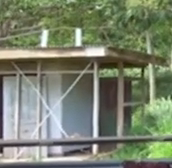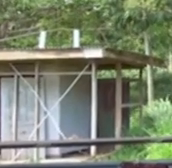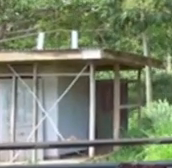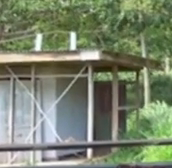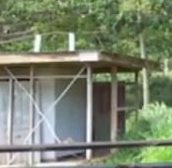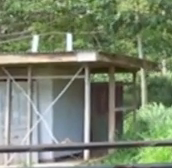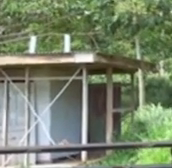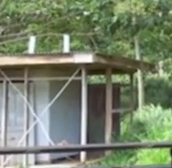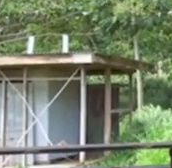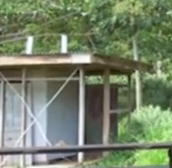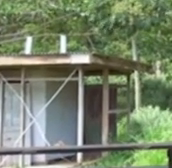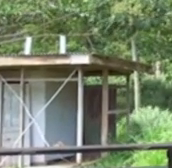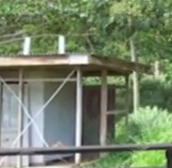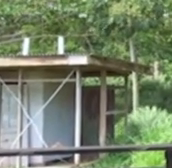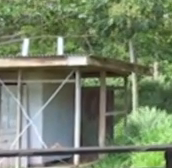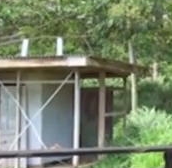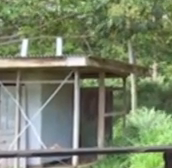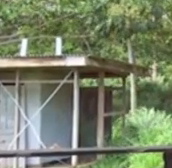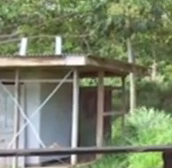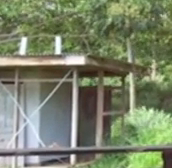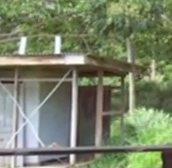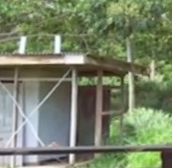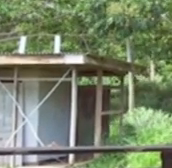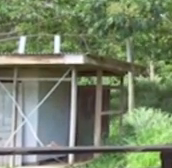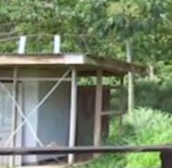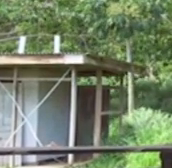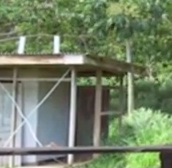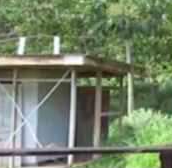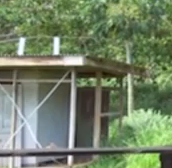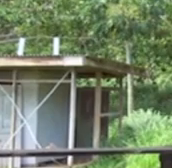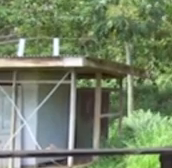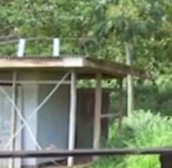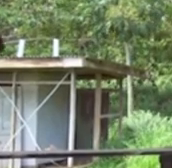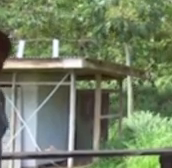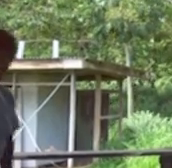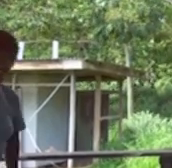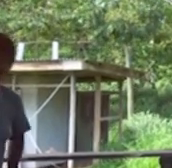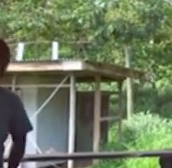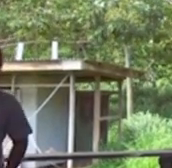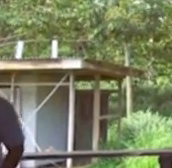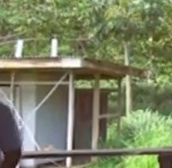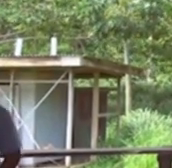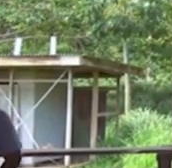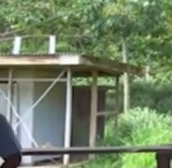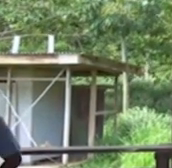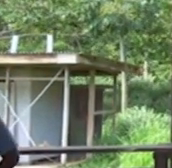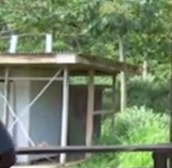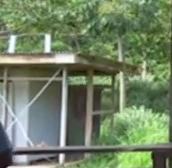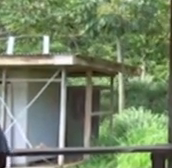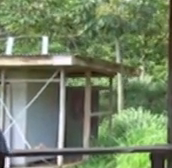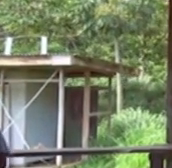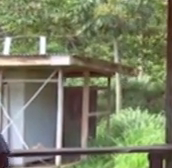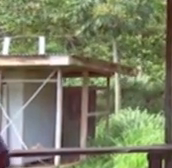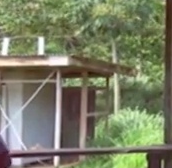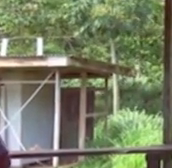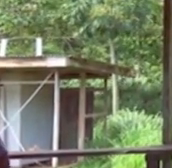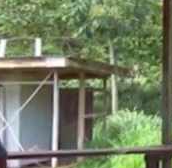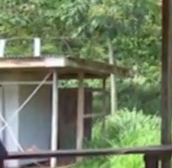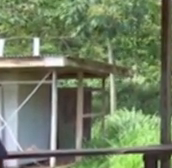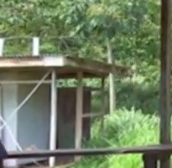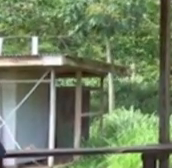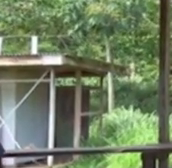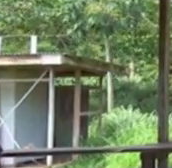Sangre, ada ko sa inyo na time, ang sa may na oro na alo may magduwaan. Ngayon to alahin na Radio